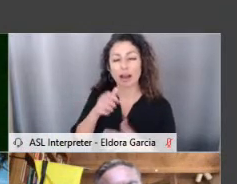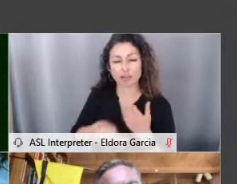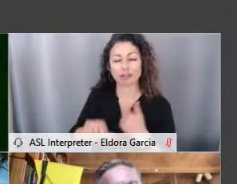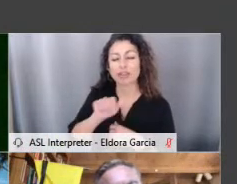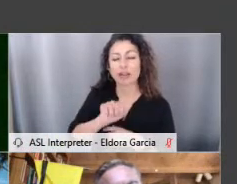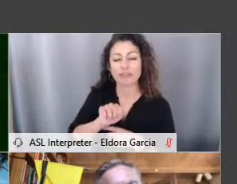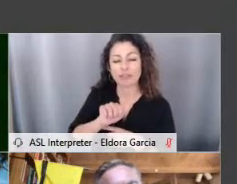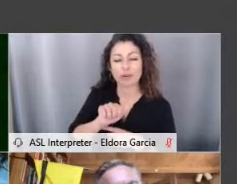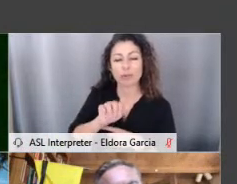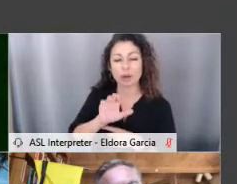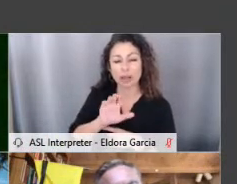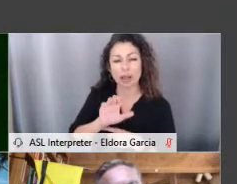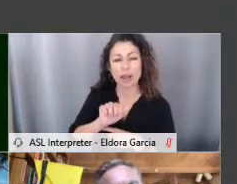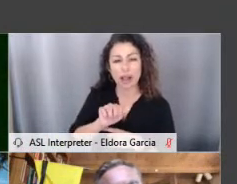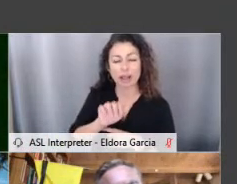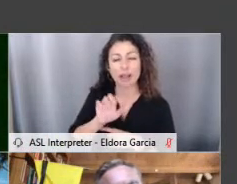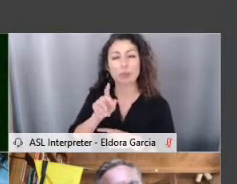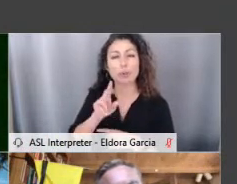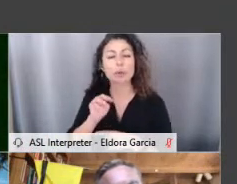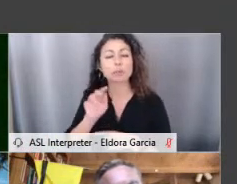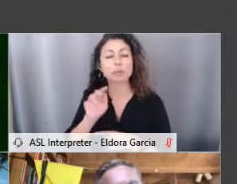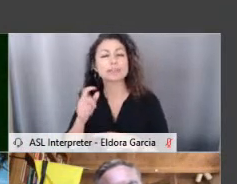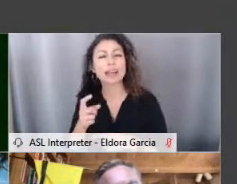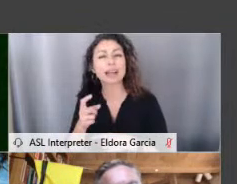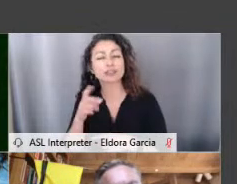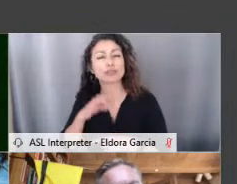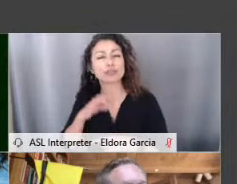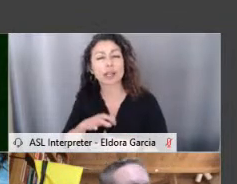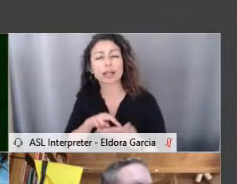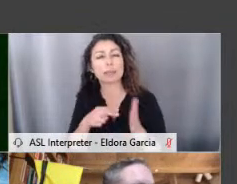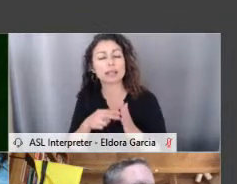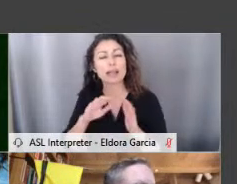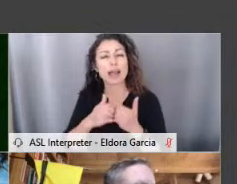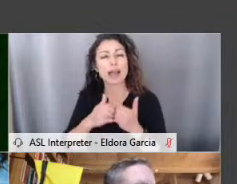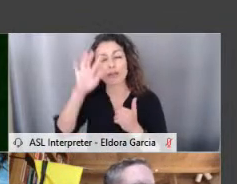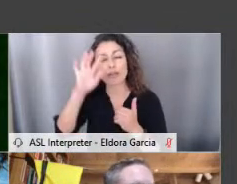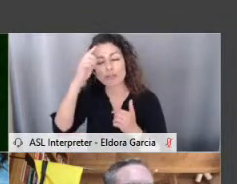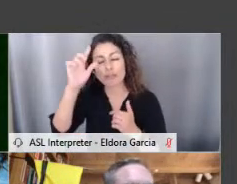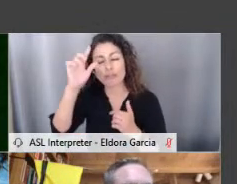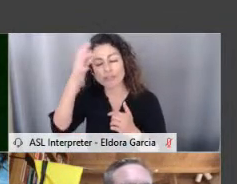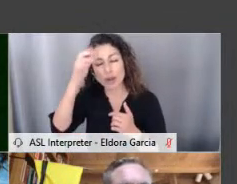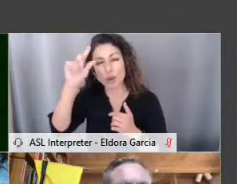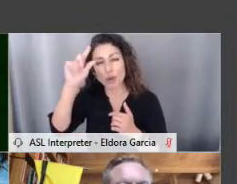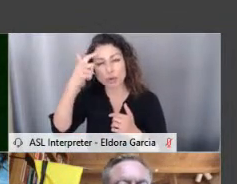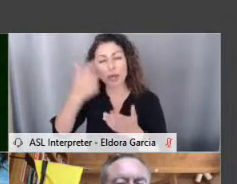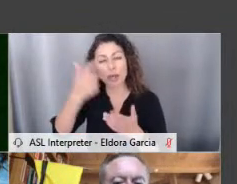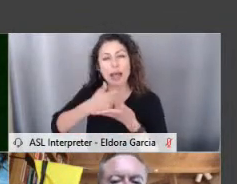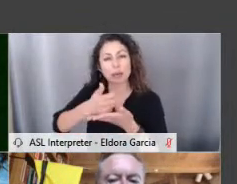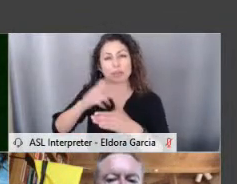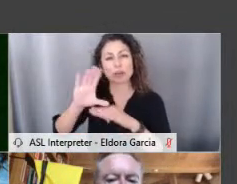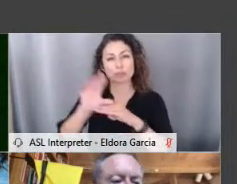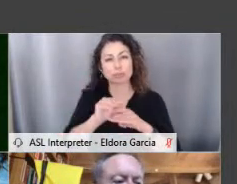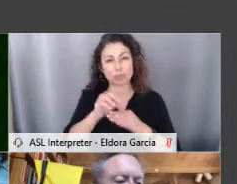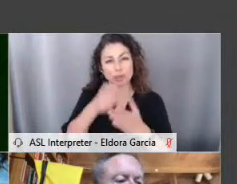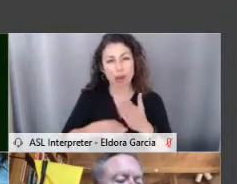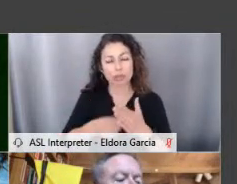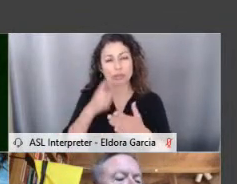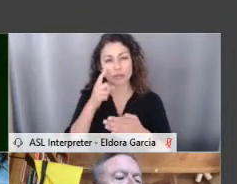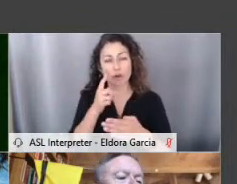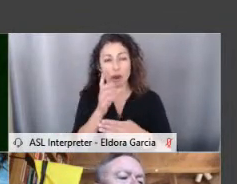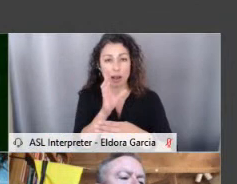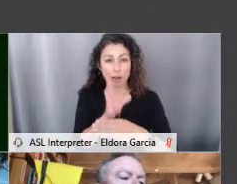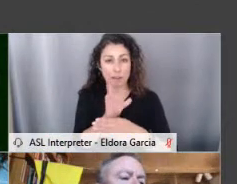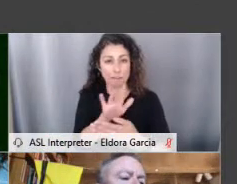Act as a way that the federal government helps lower the cost for middle to low